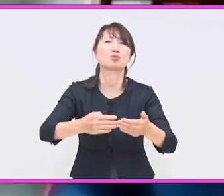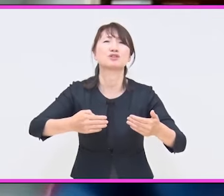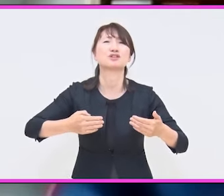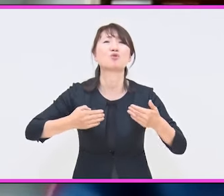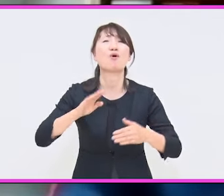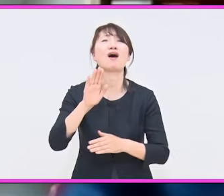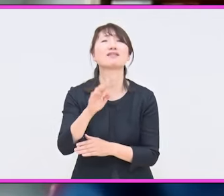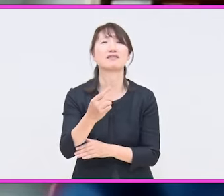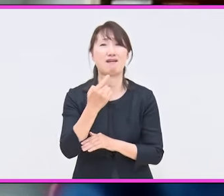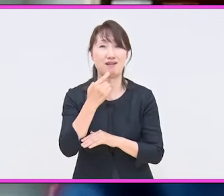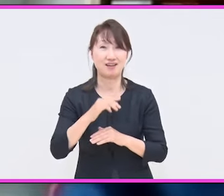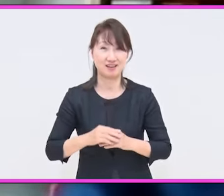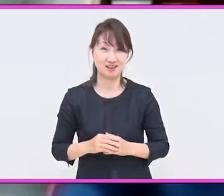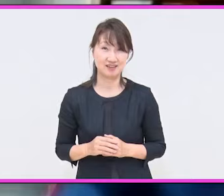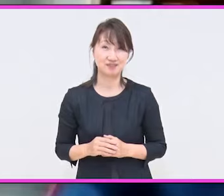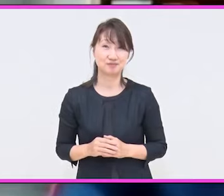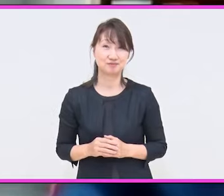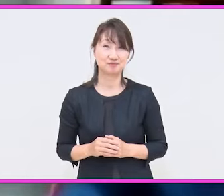equality.